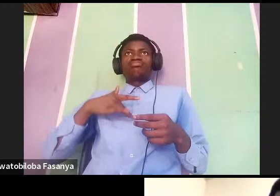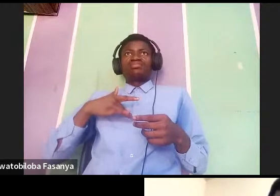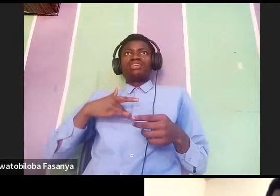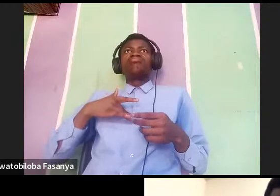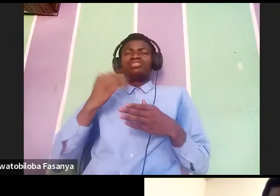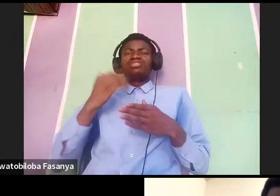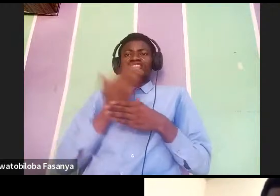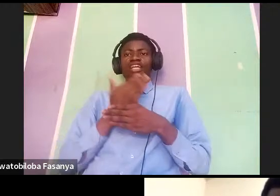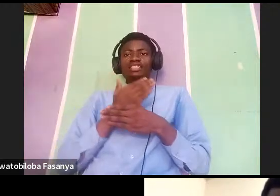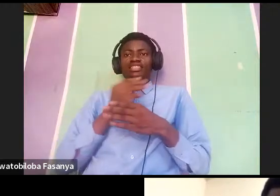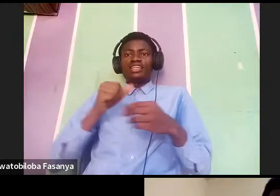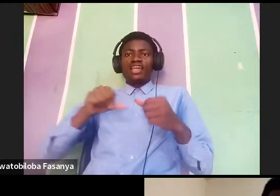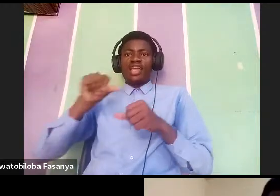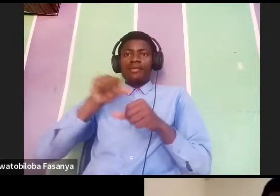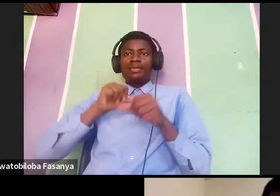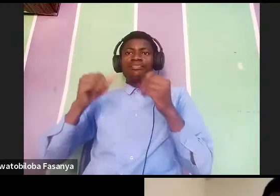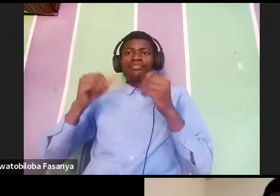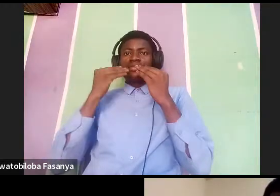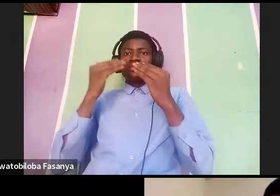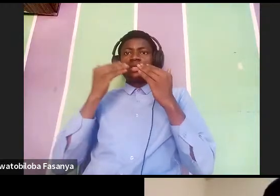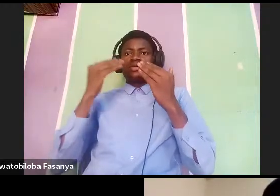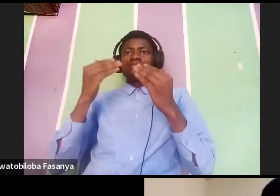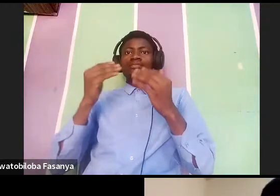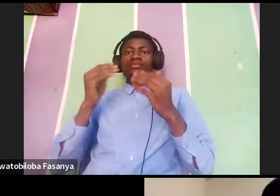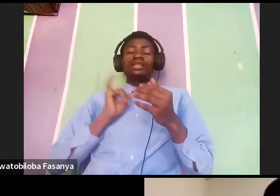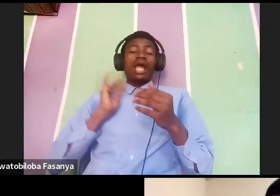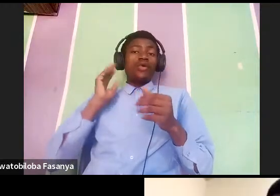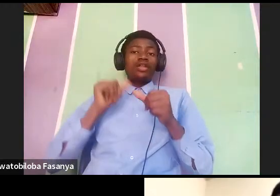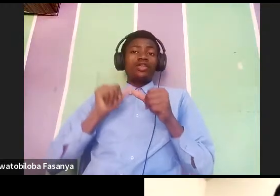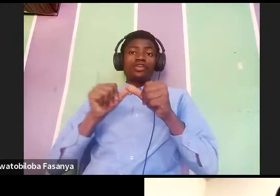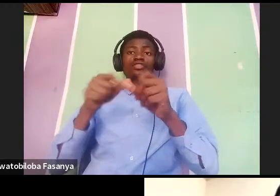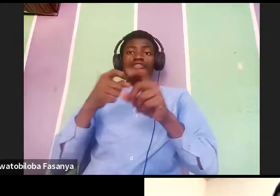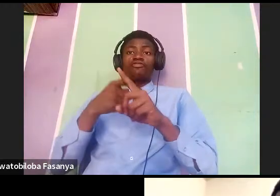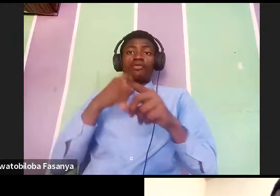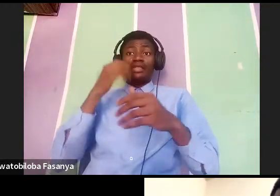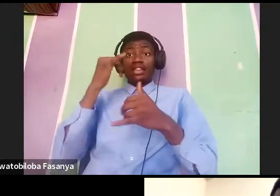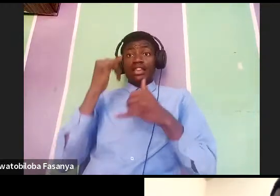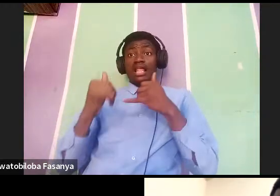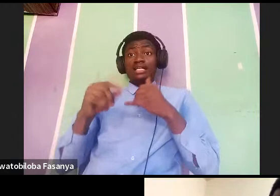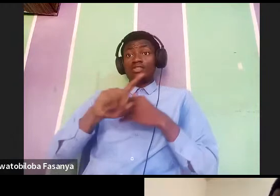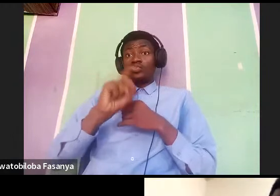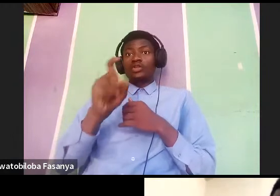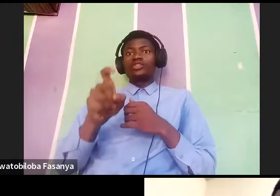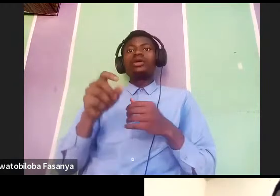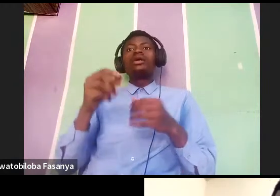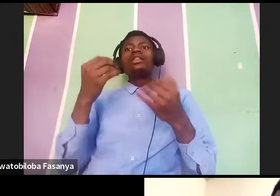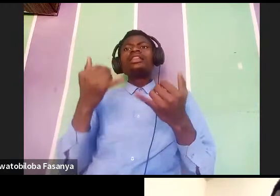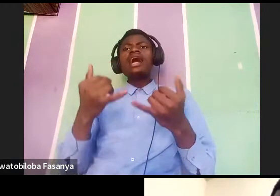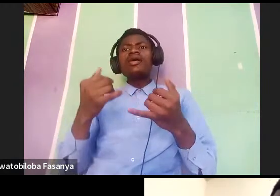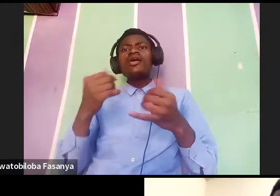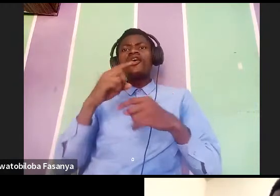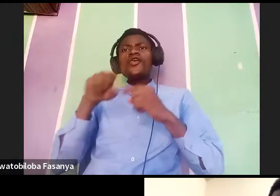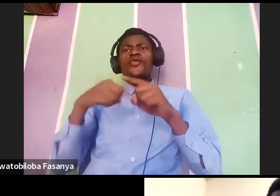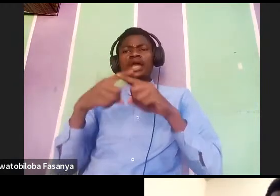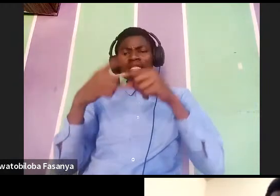All right, thank you. Okay, so let me continue from the last question that we took. So in cases of burns, what do you advise